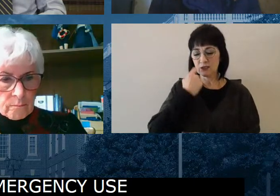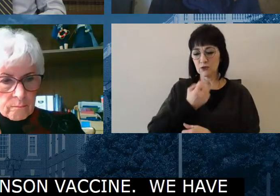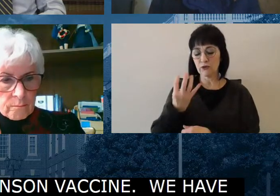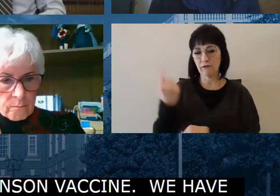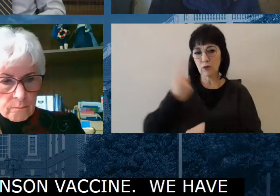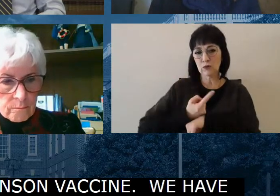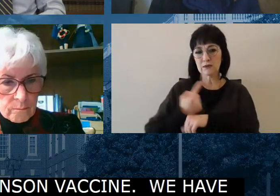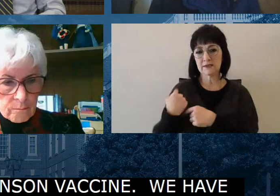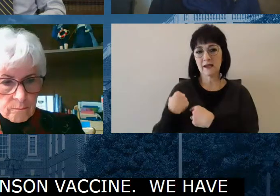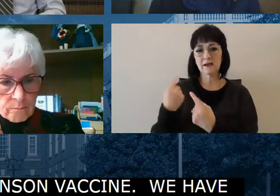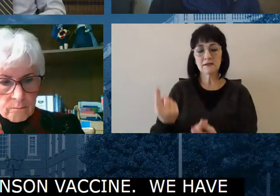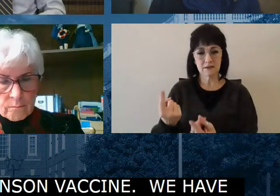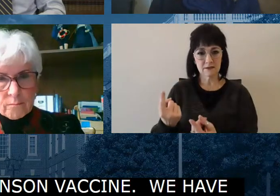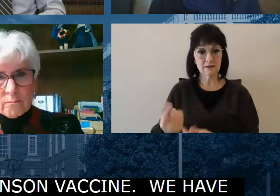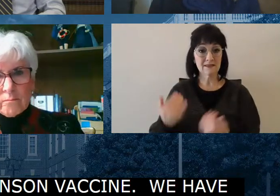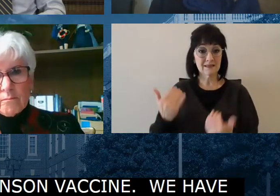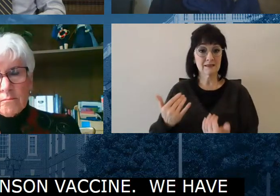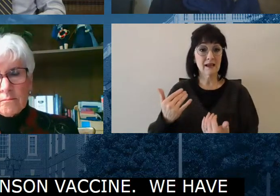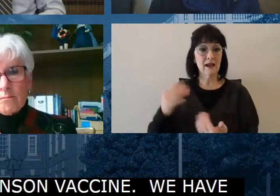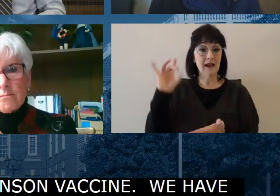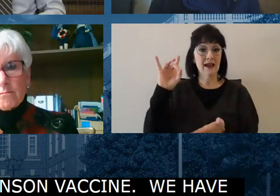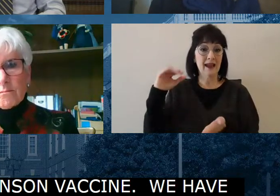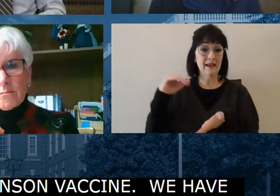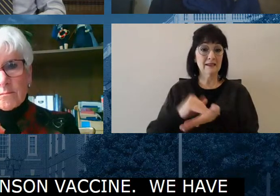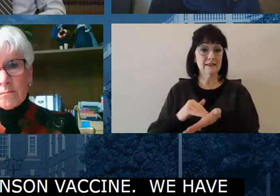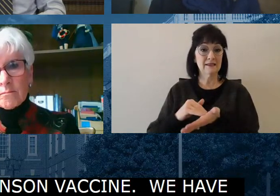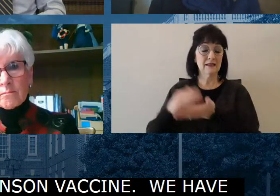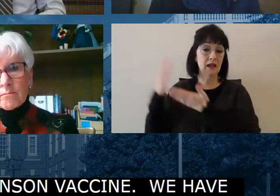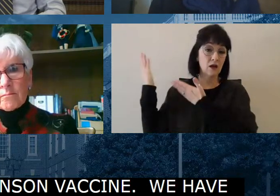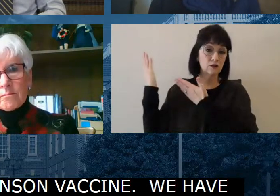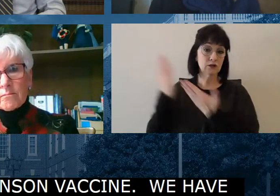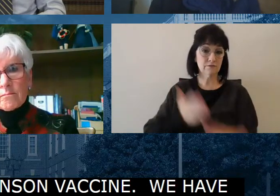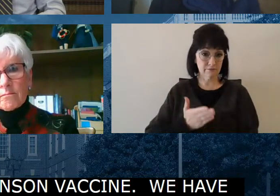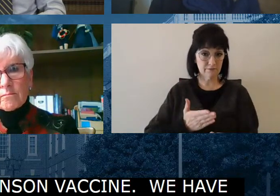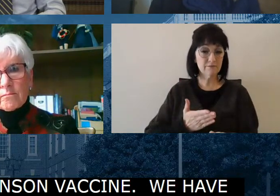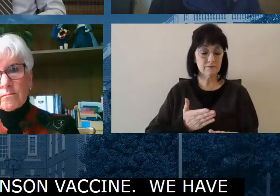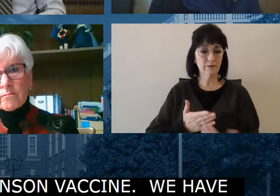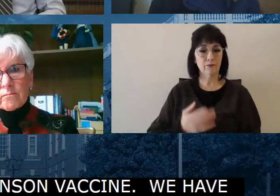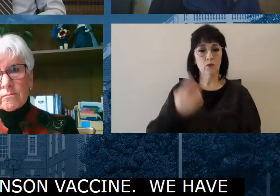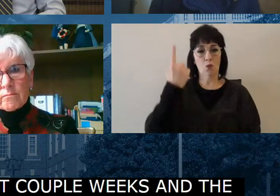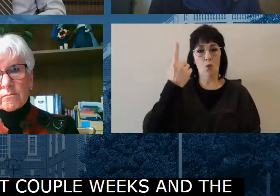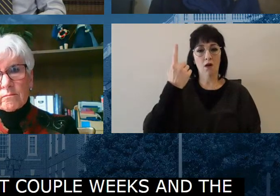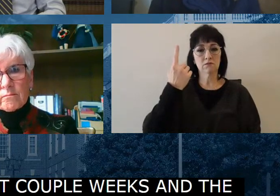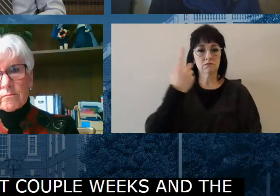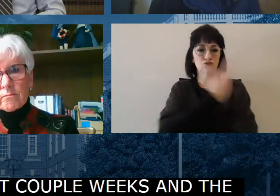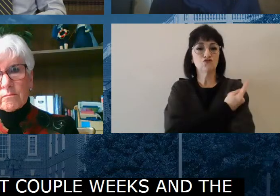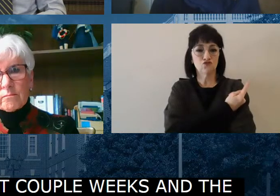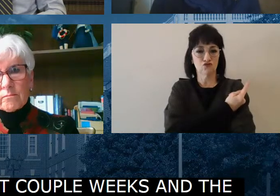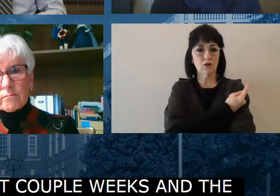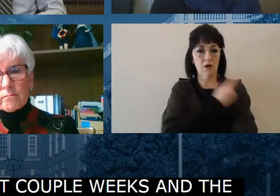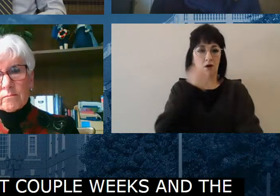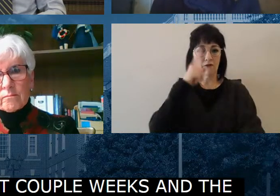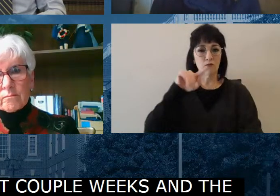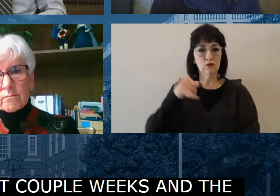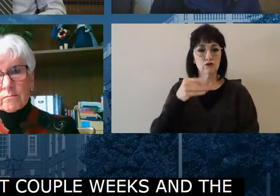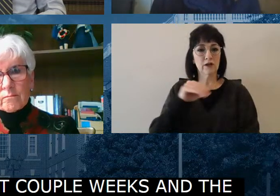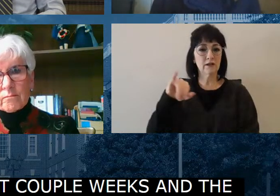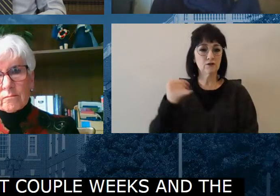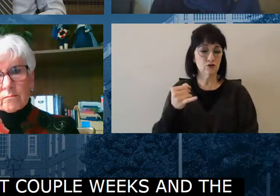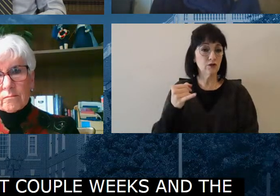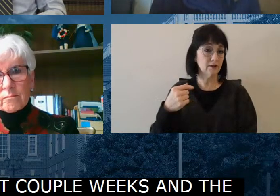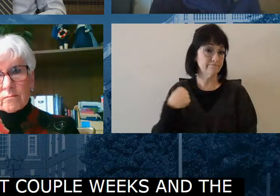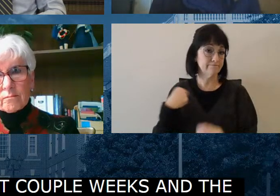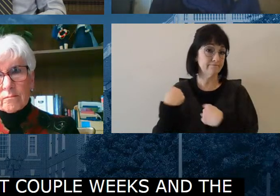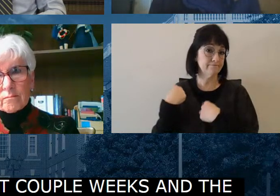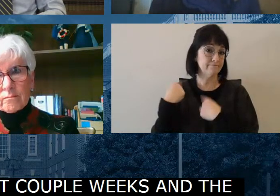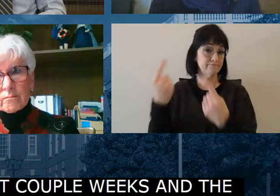had delivery of 8,000 single-dose Johnson & Johnson vaccines to our states. I've been saying for a long